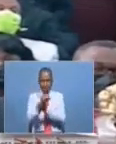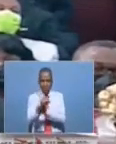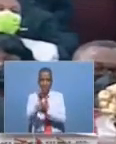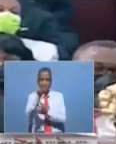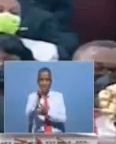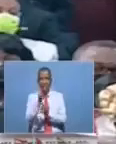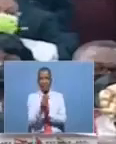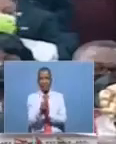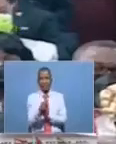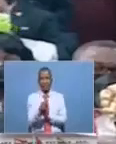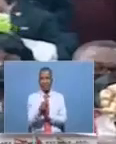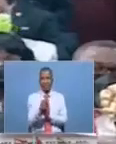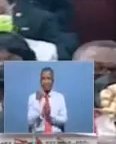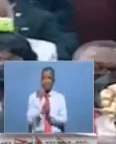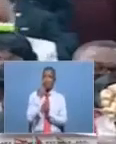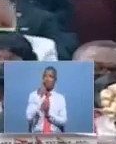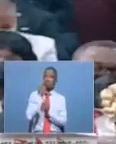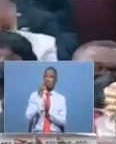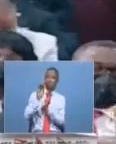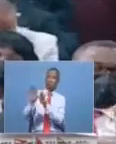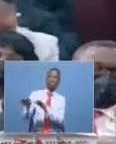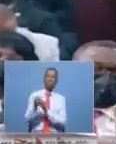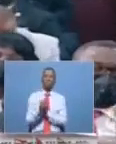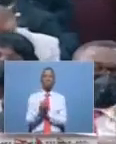left that order aside in one breath,